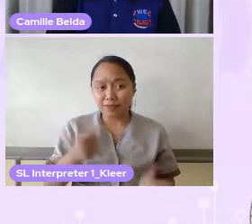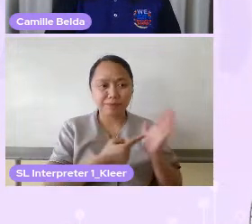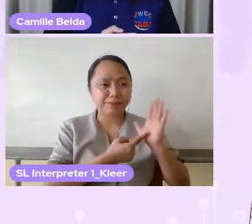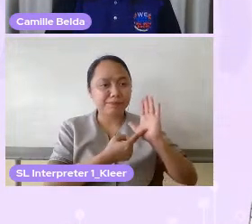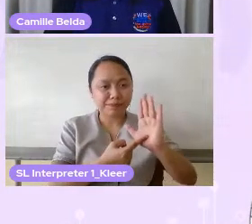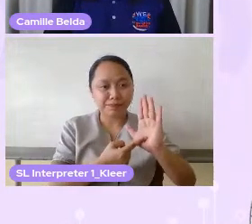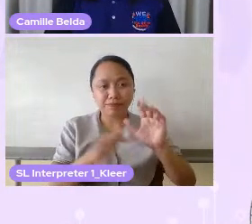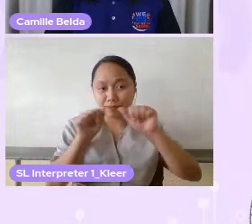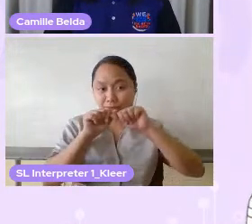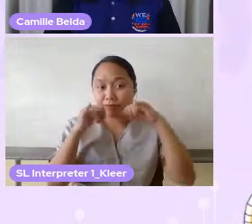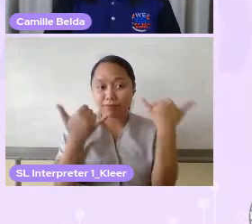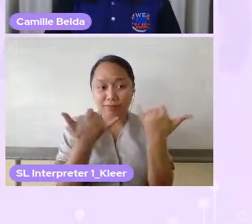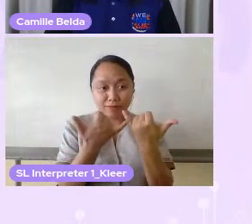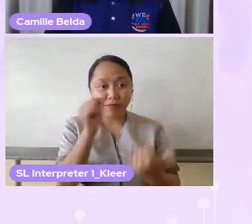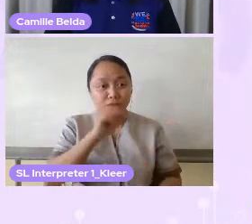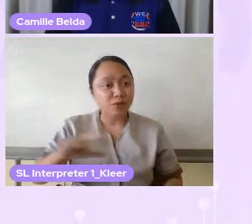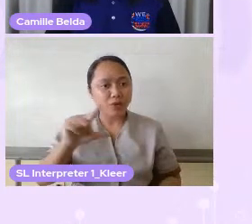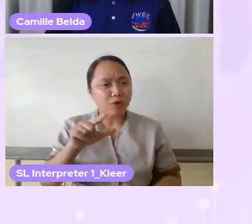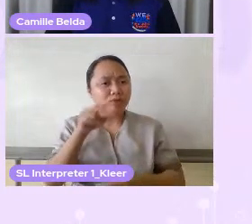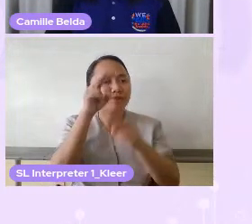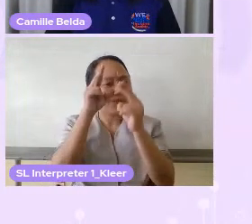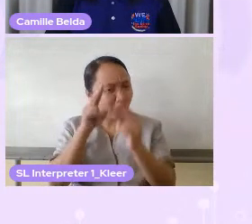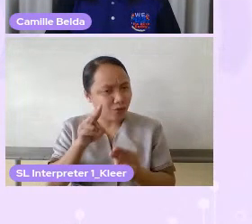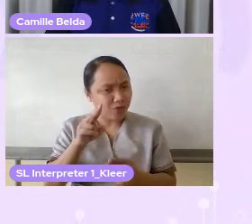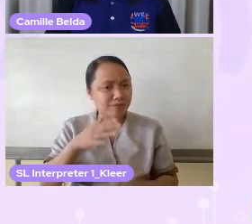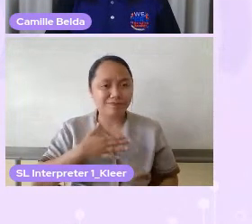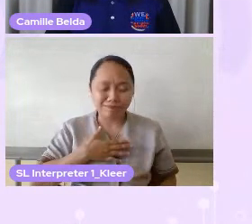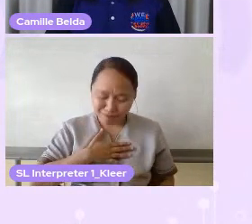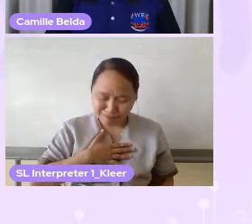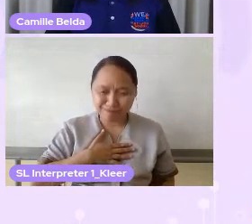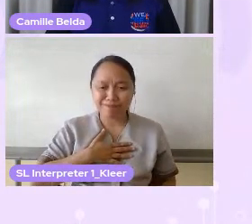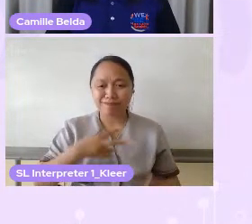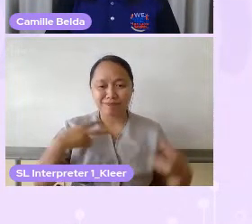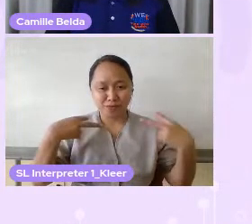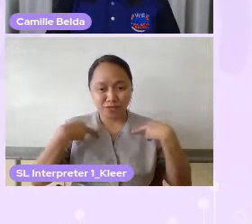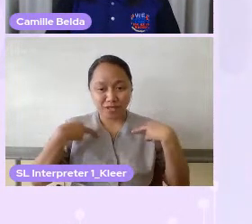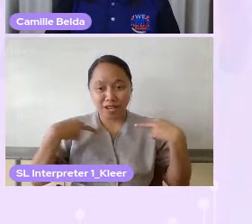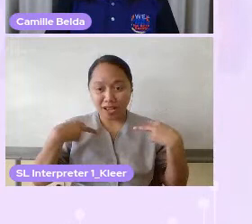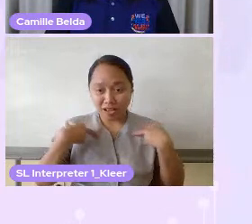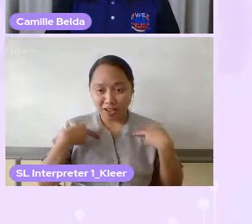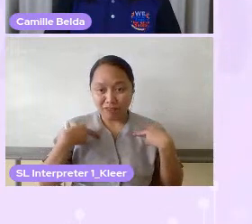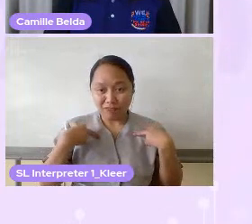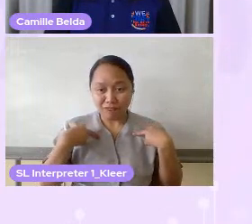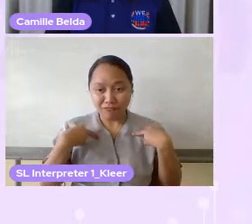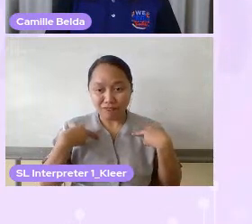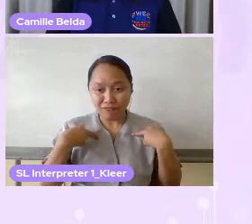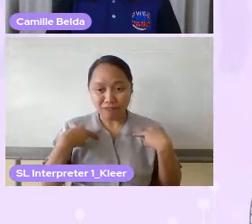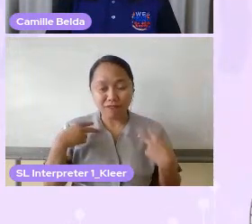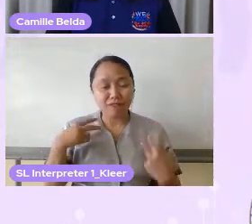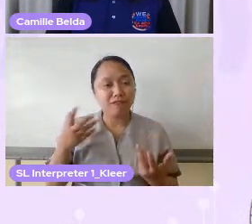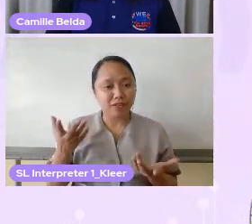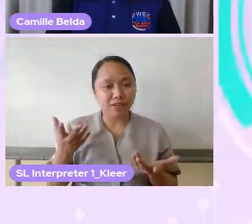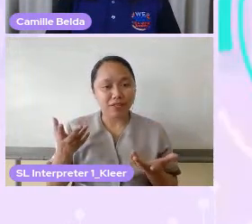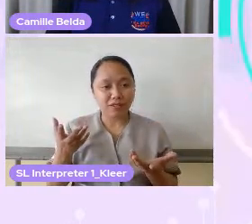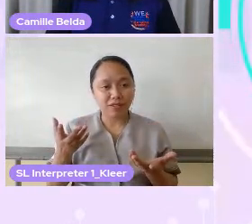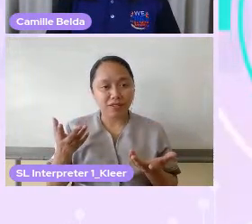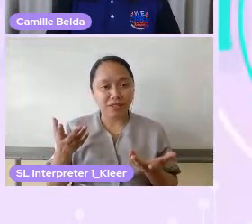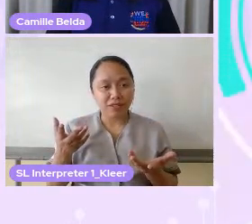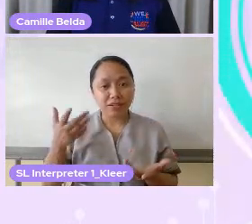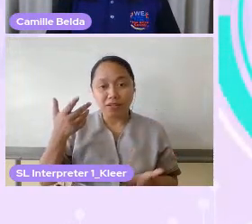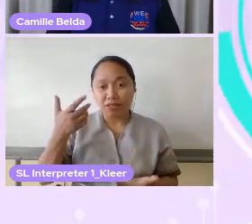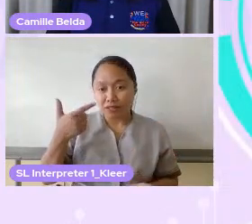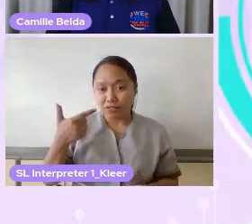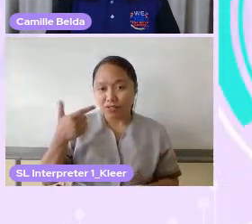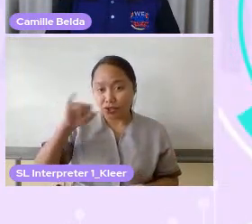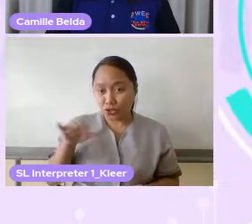agency, we are honored to have Undersecretary Giselle Batapasige. Attorney Giselle Batapasige